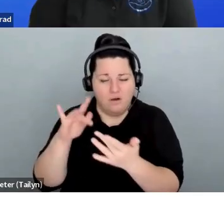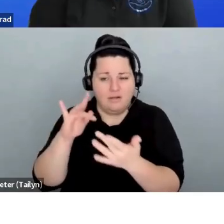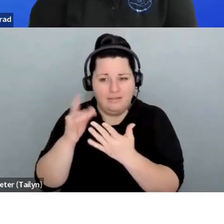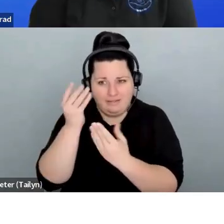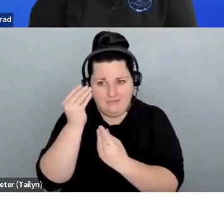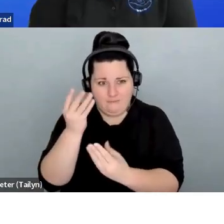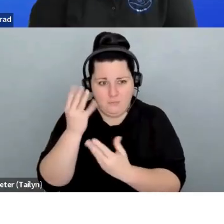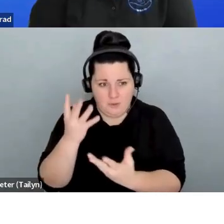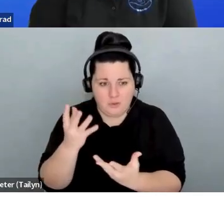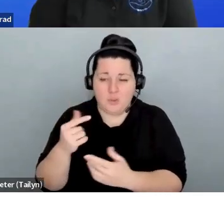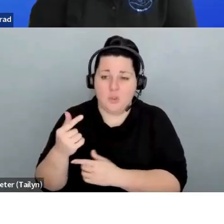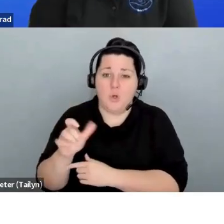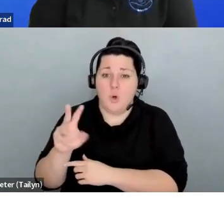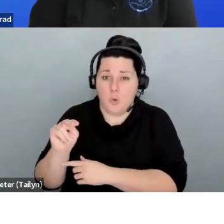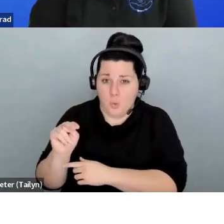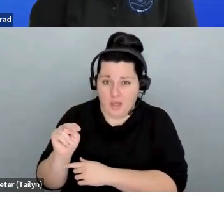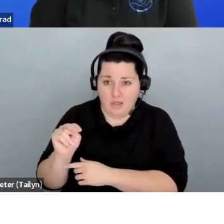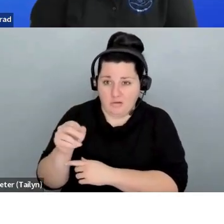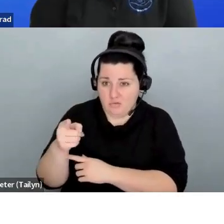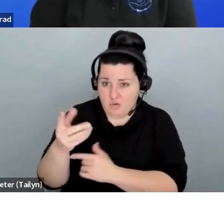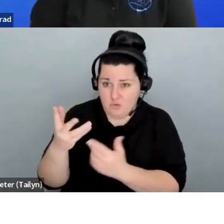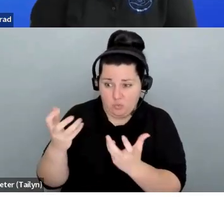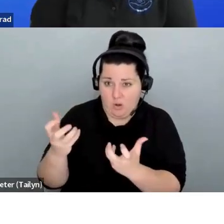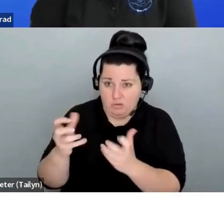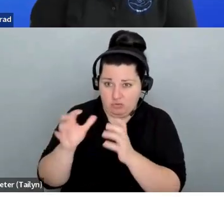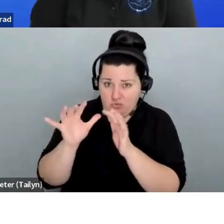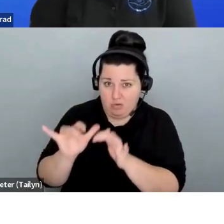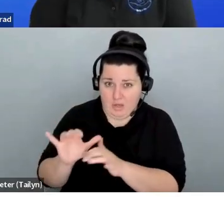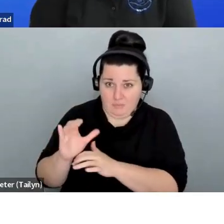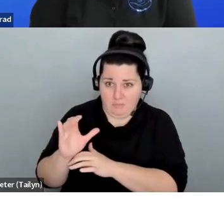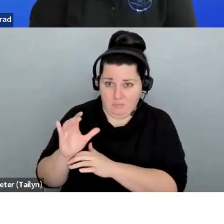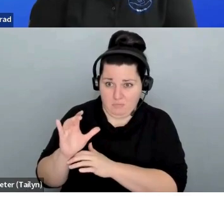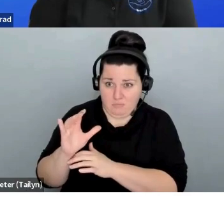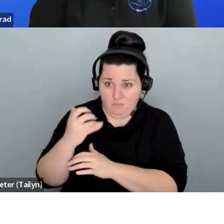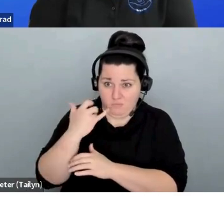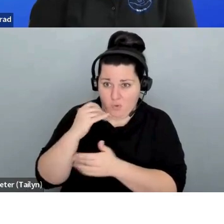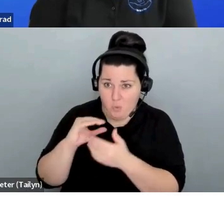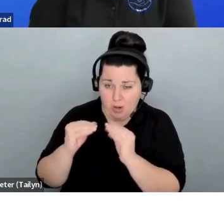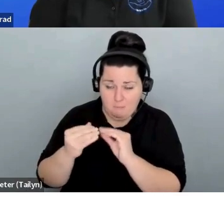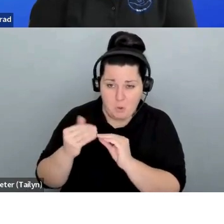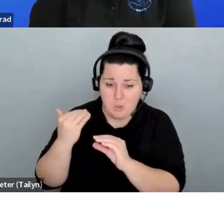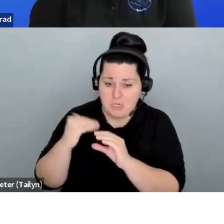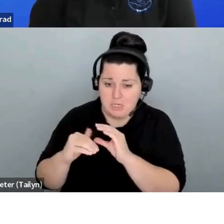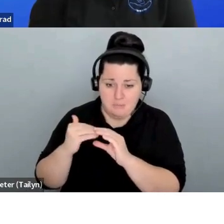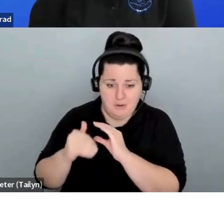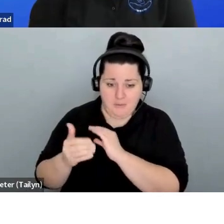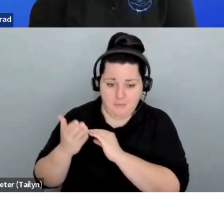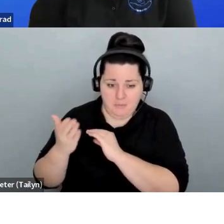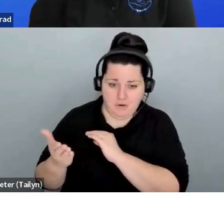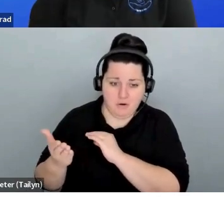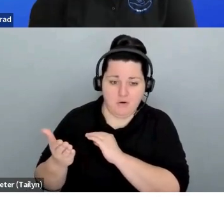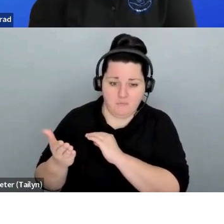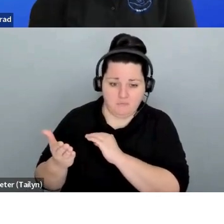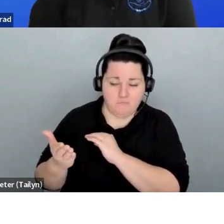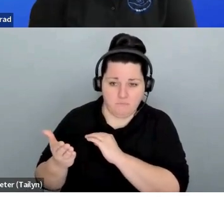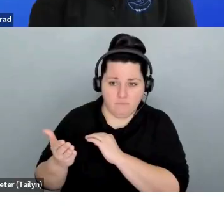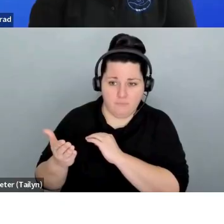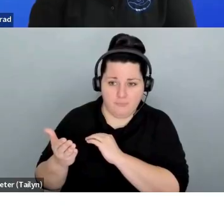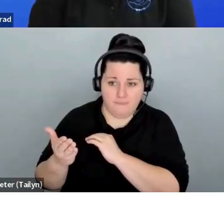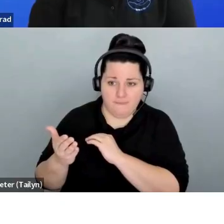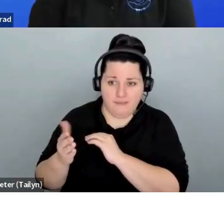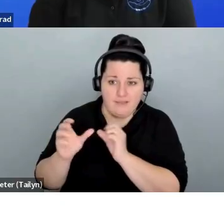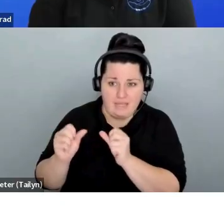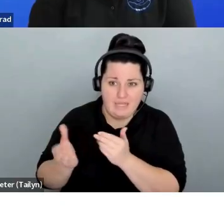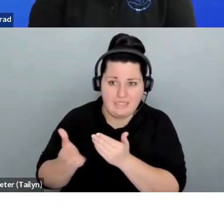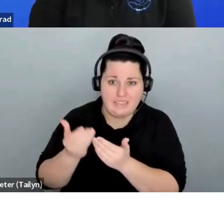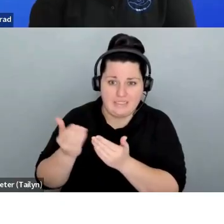information here. And Gwen, I don't know if you want to go ahead and type your phone and email in the chat as well for easy